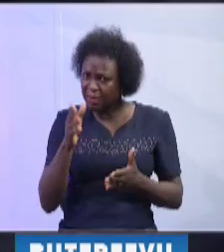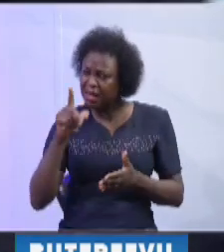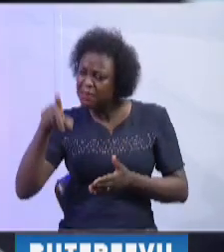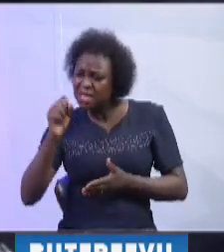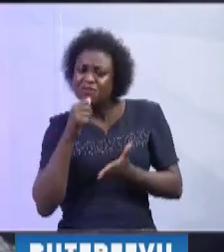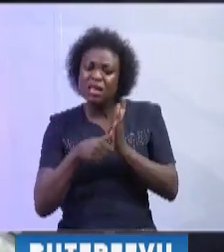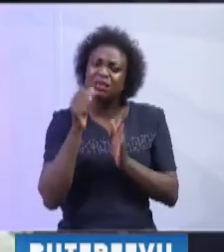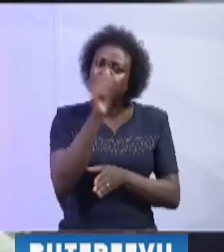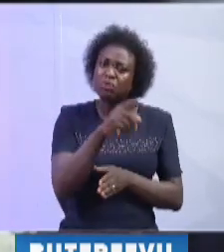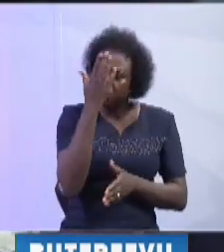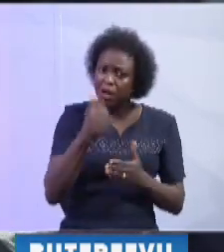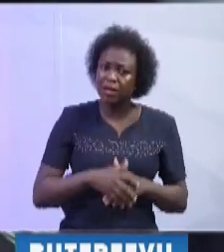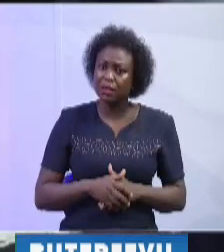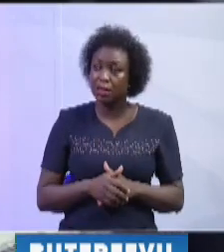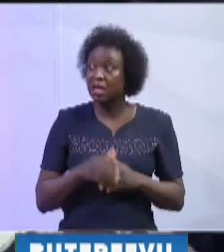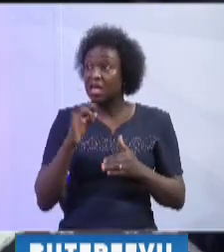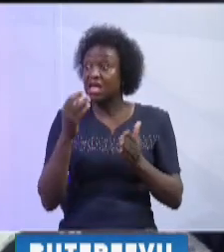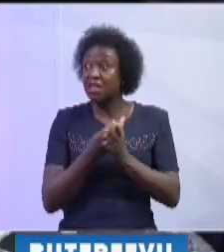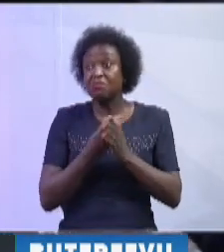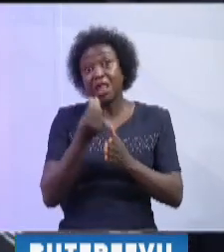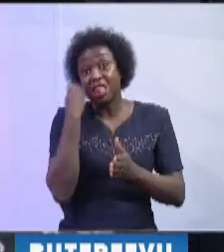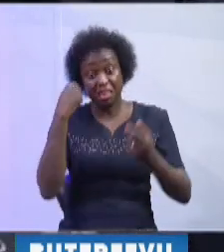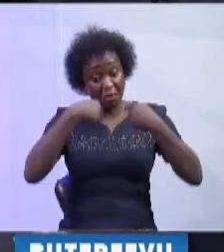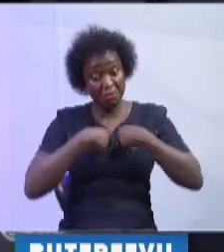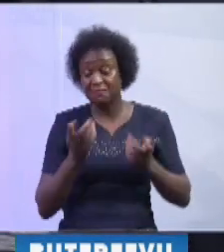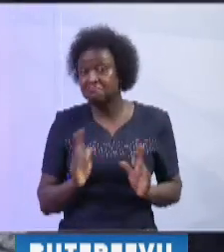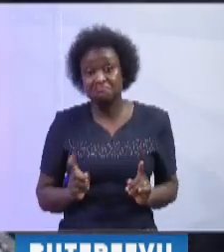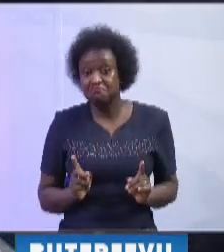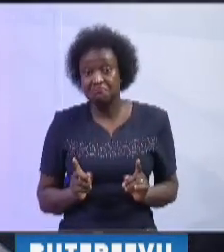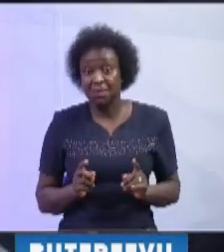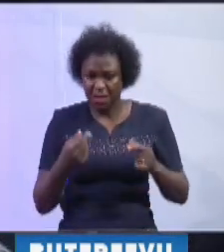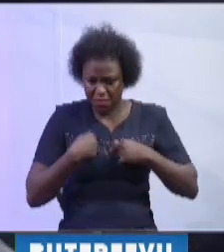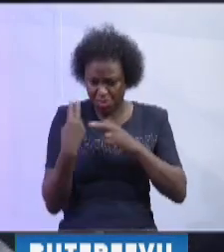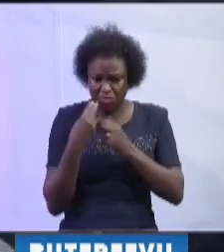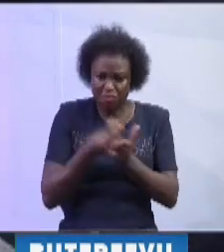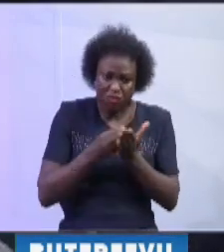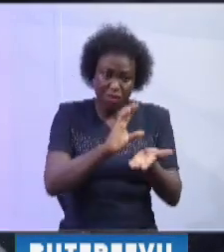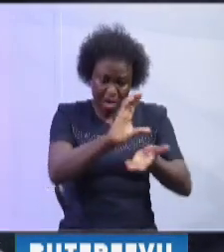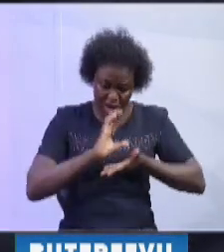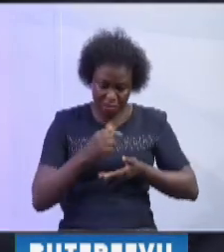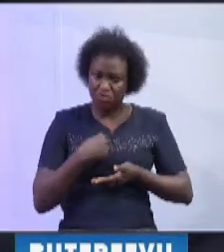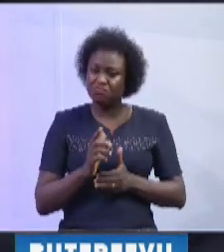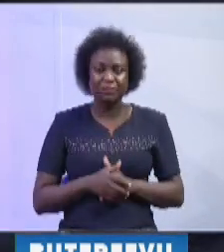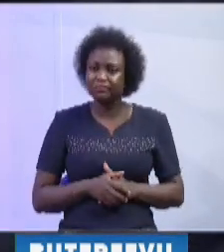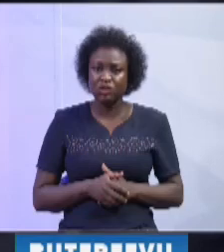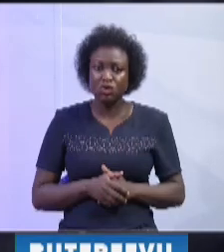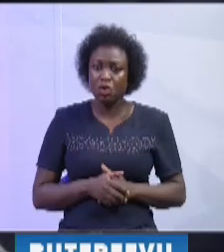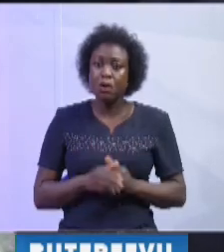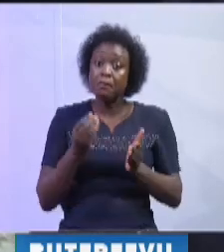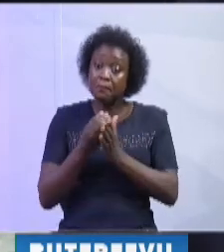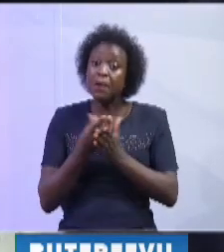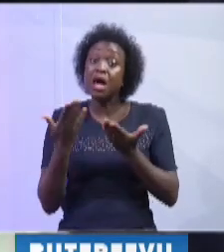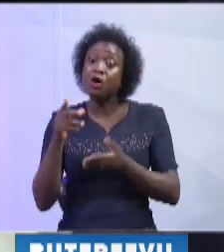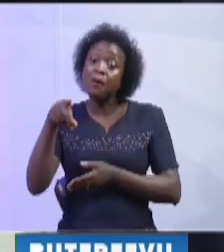to her? Oba weziba zabibwa, sinze, kubanga nze, sikwata ku sente. Ndi muntu ali technical. Sente ziita